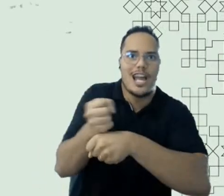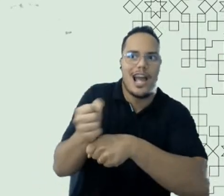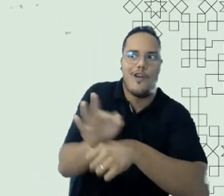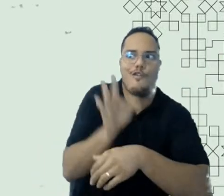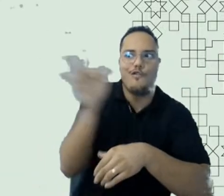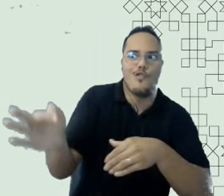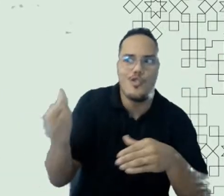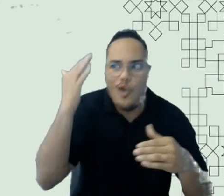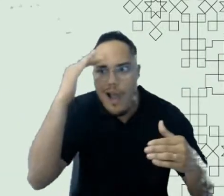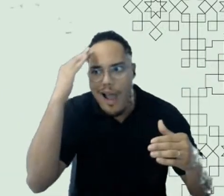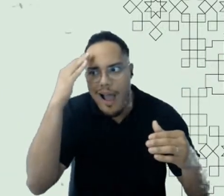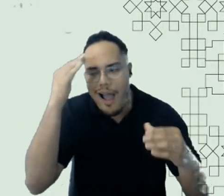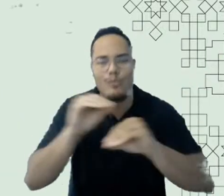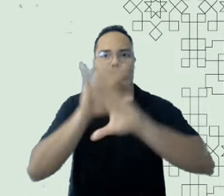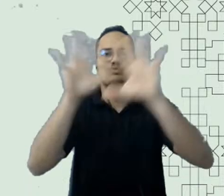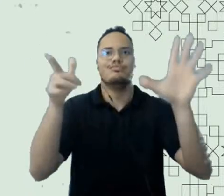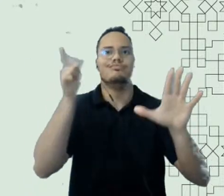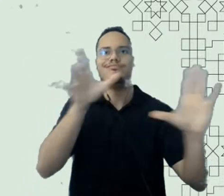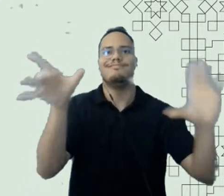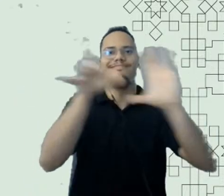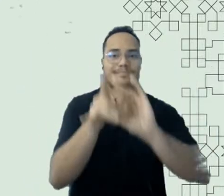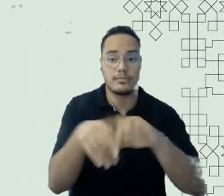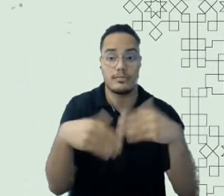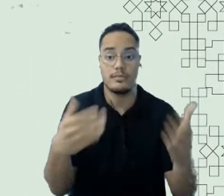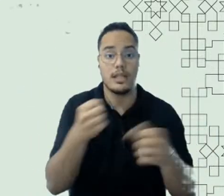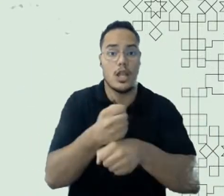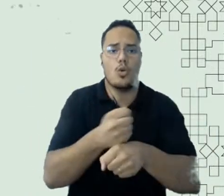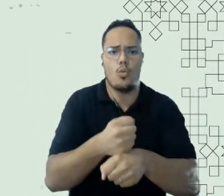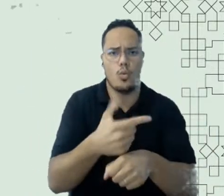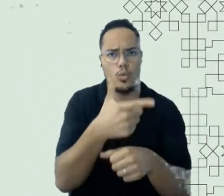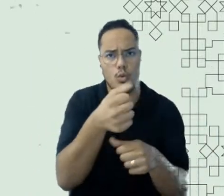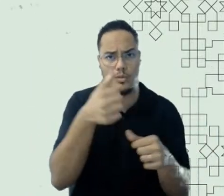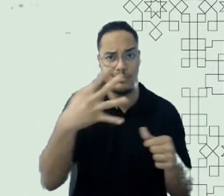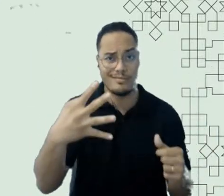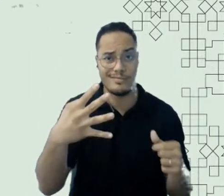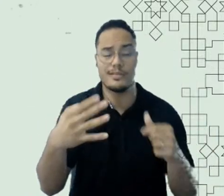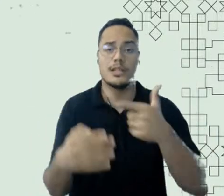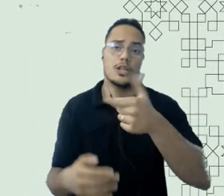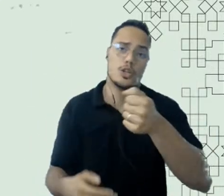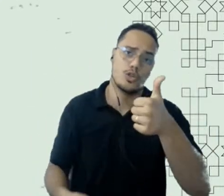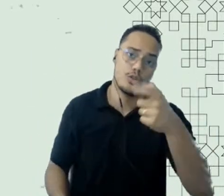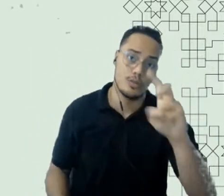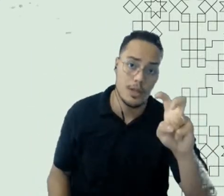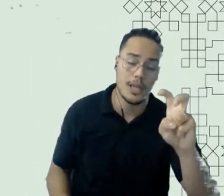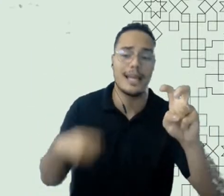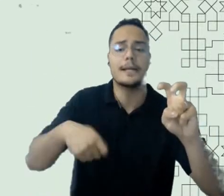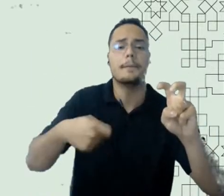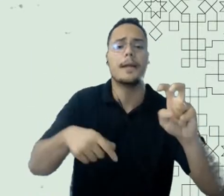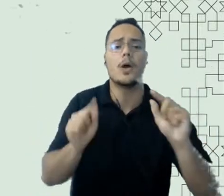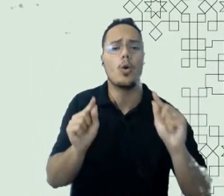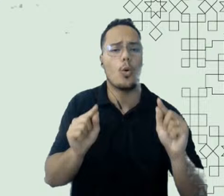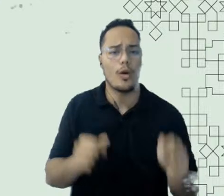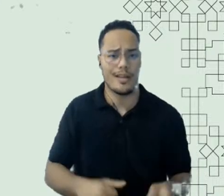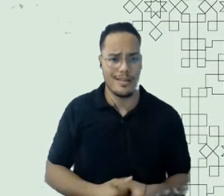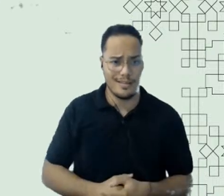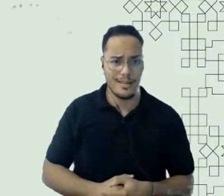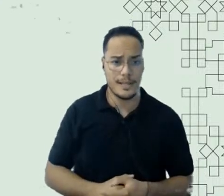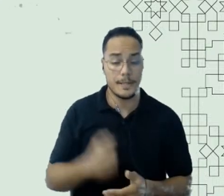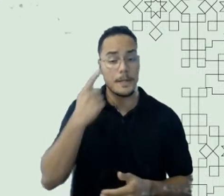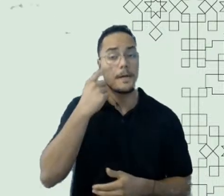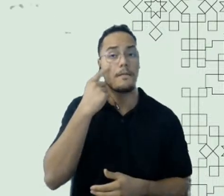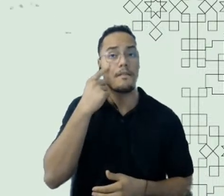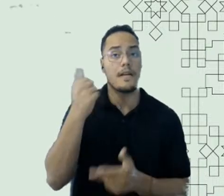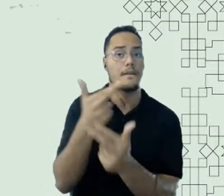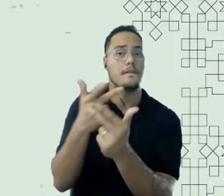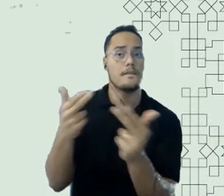of course, to look back at the directive of 2001 to see what was working or not, maybe to revise